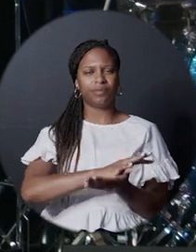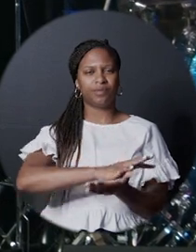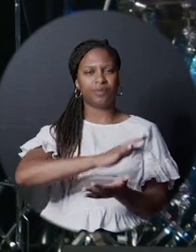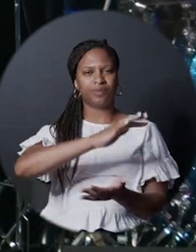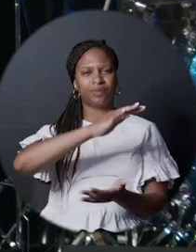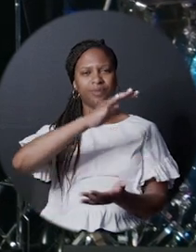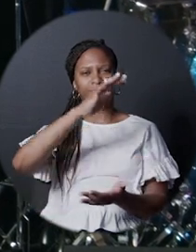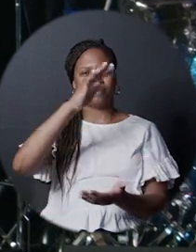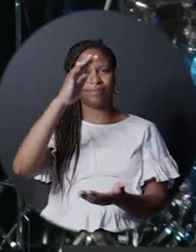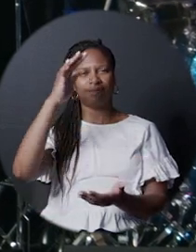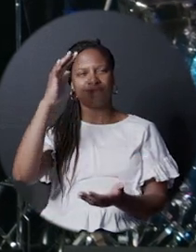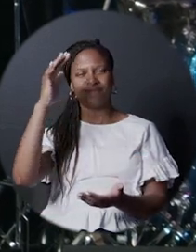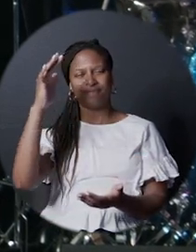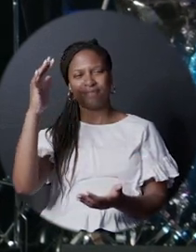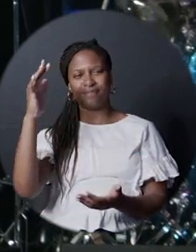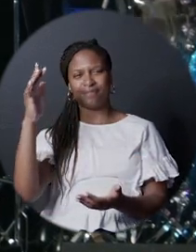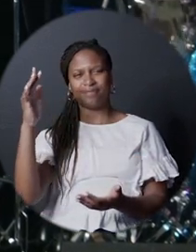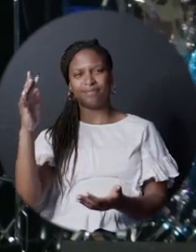the